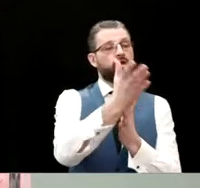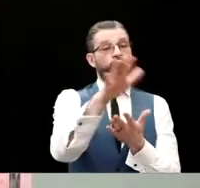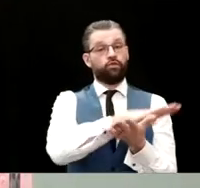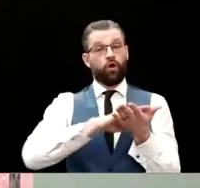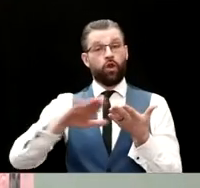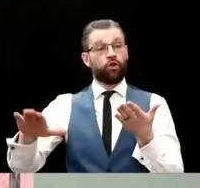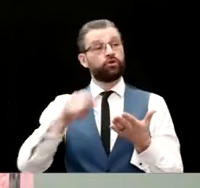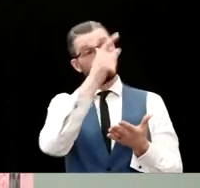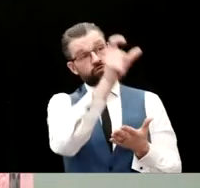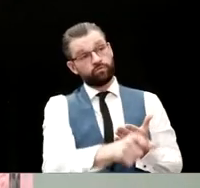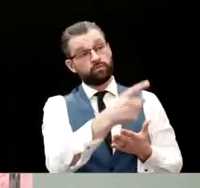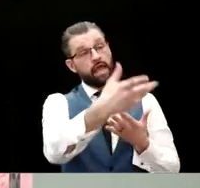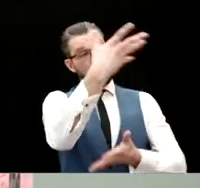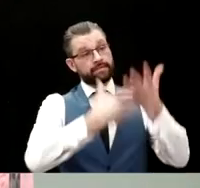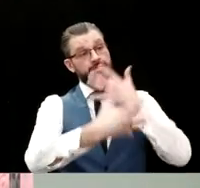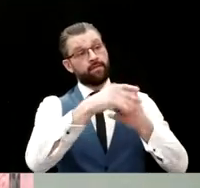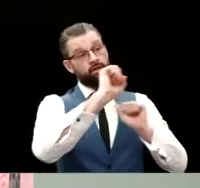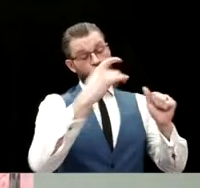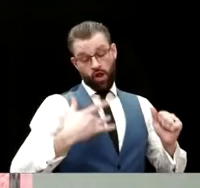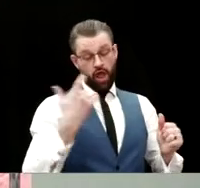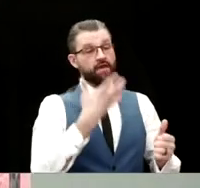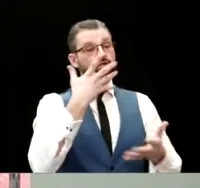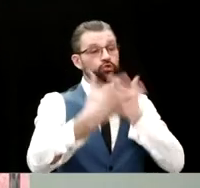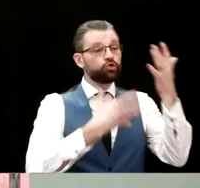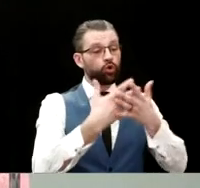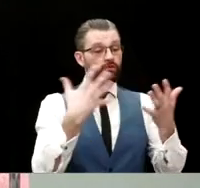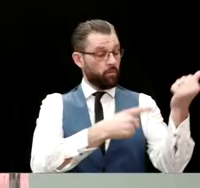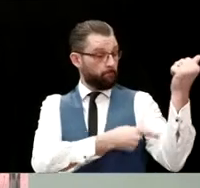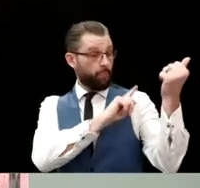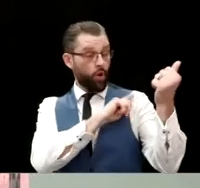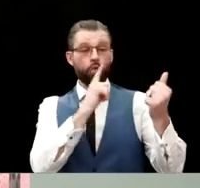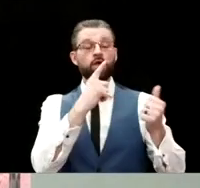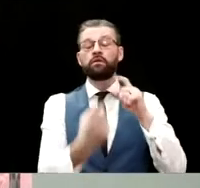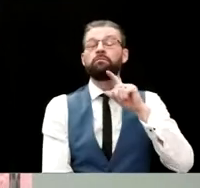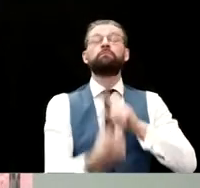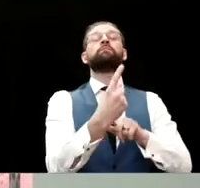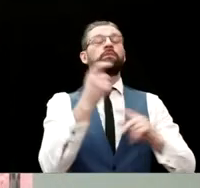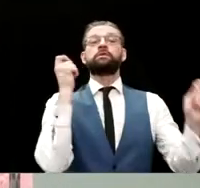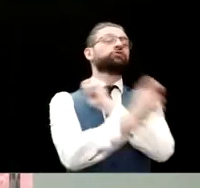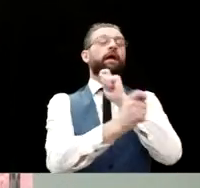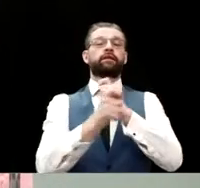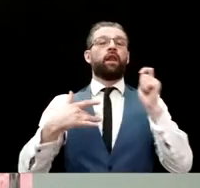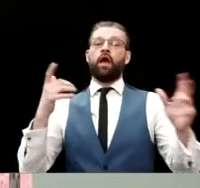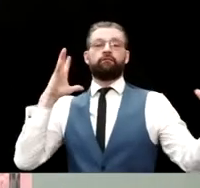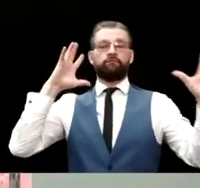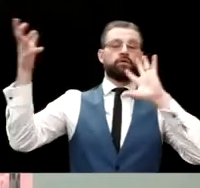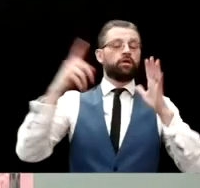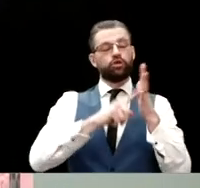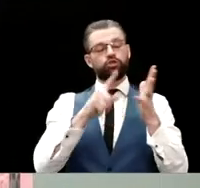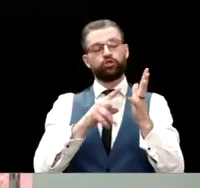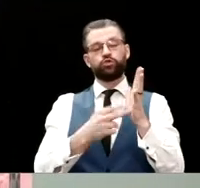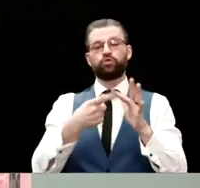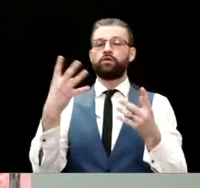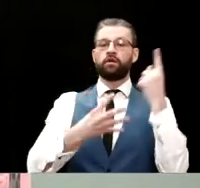She explained her story of how her life in Lwów, Poland, changed suddenly one day in June 1941